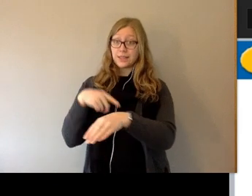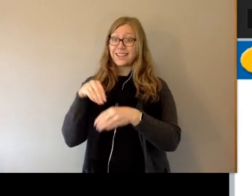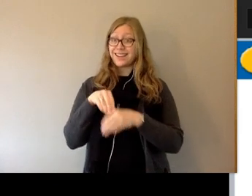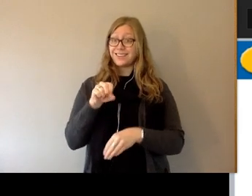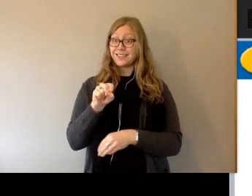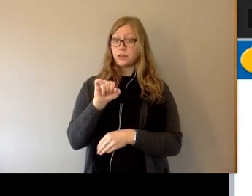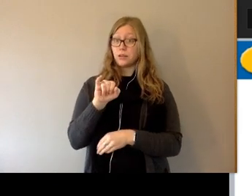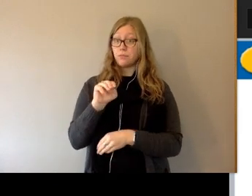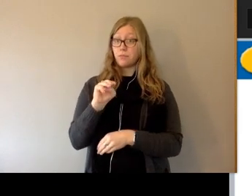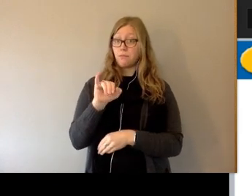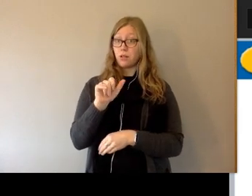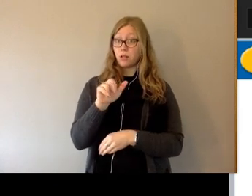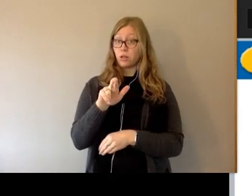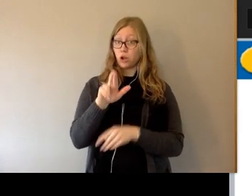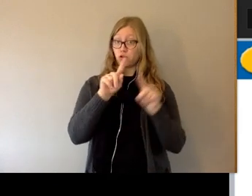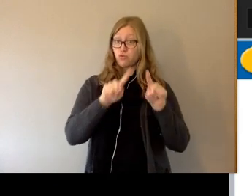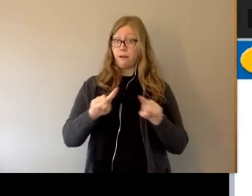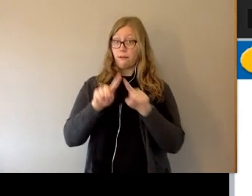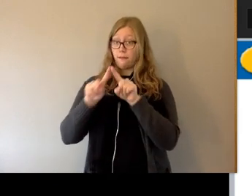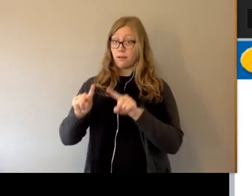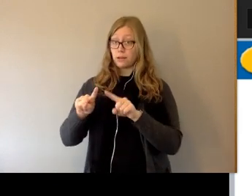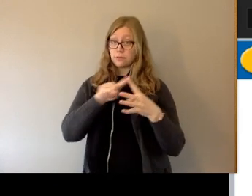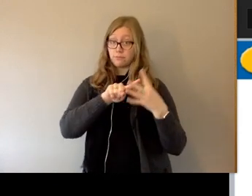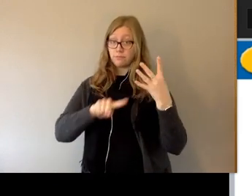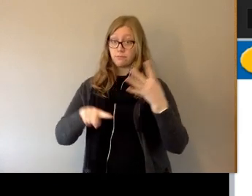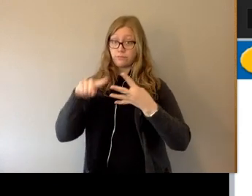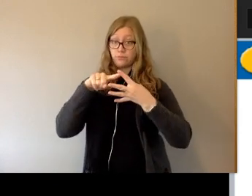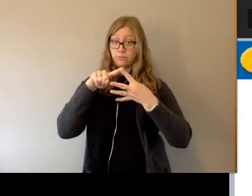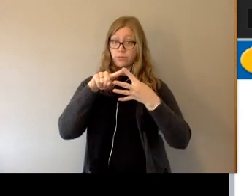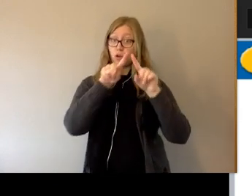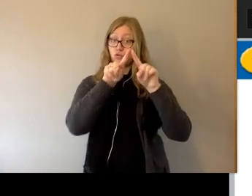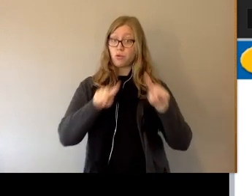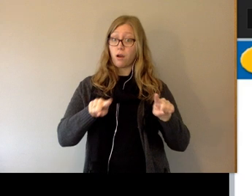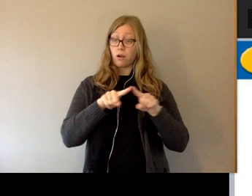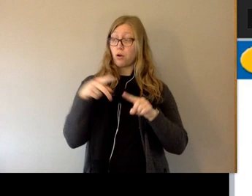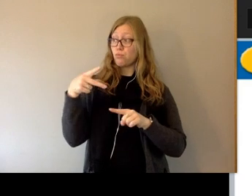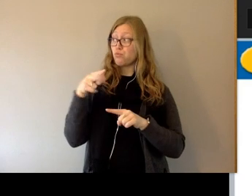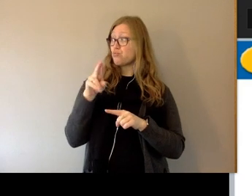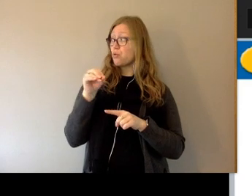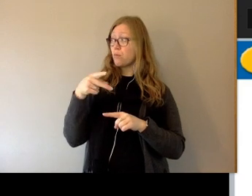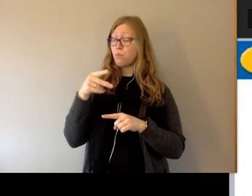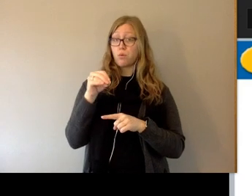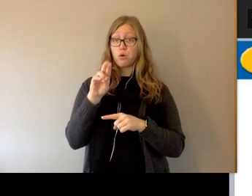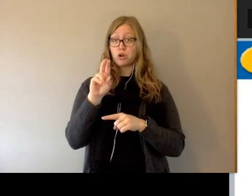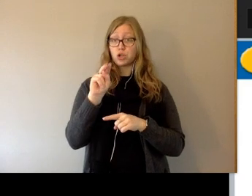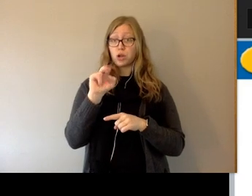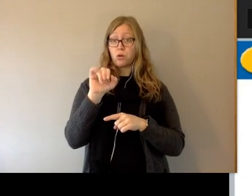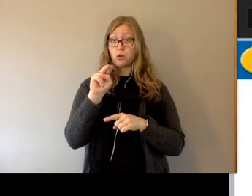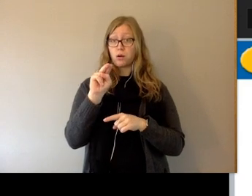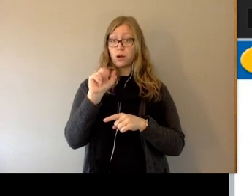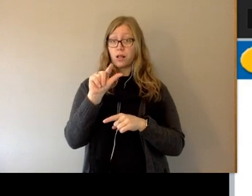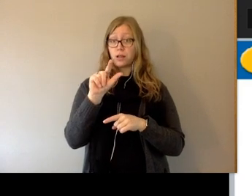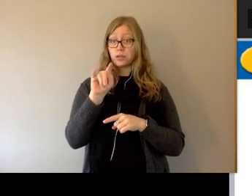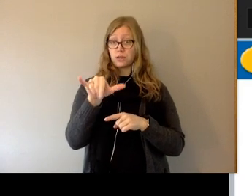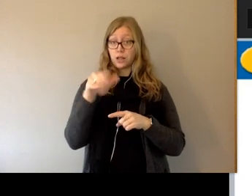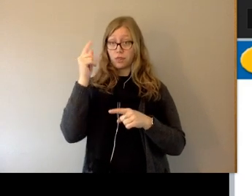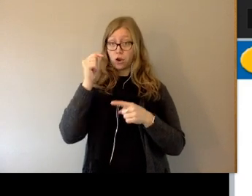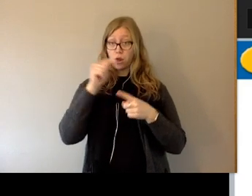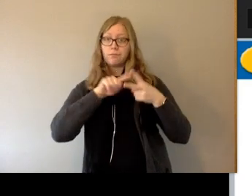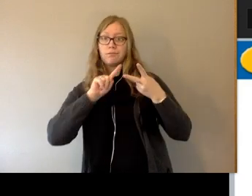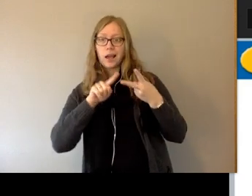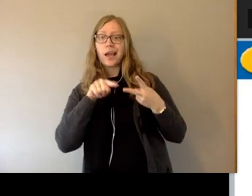triangles. The theorems are the triangle proportionality theorem and its converse. And there's also a corollary